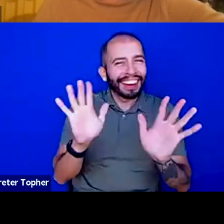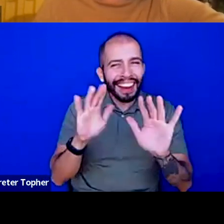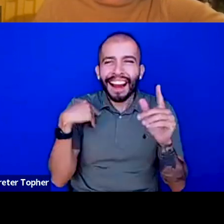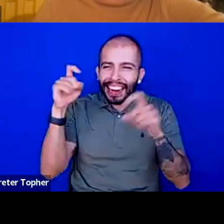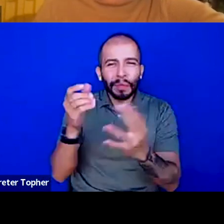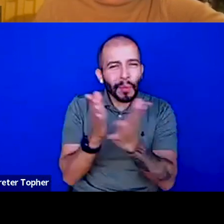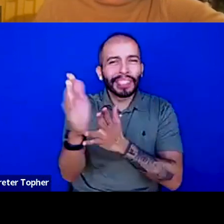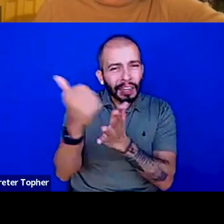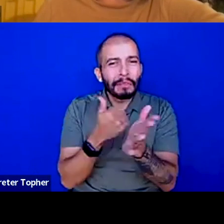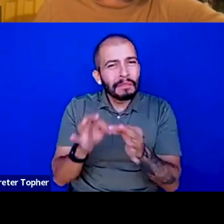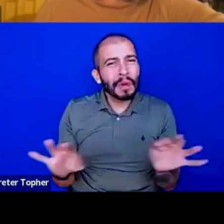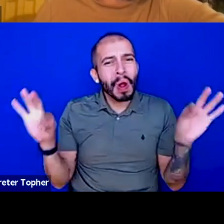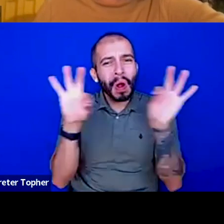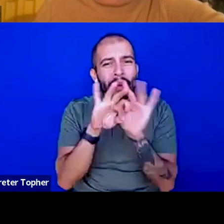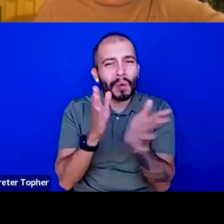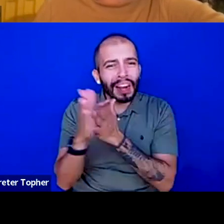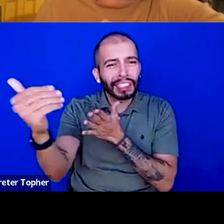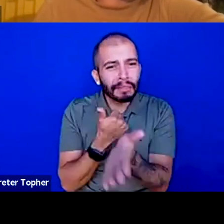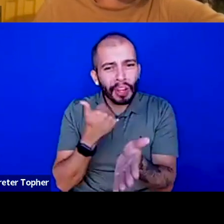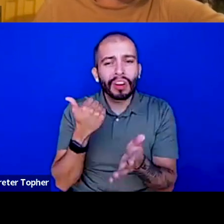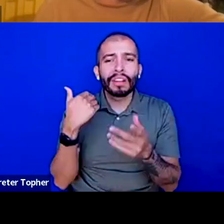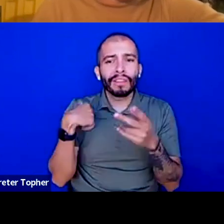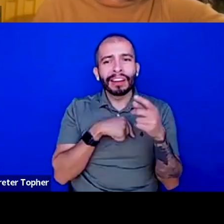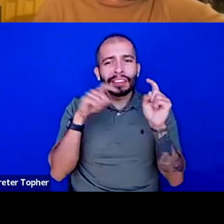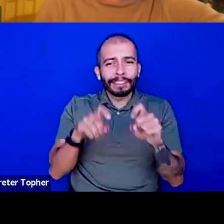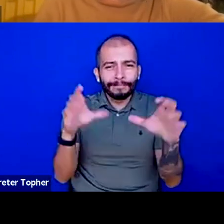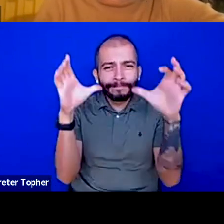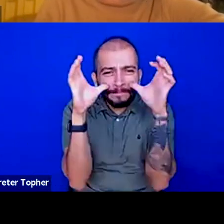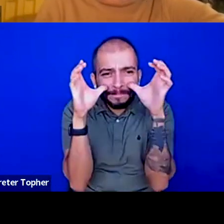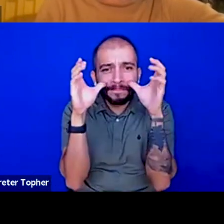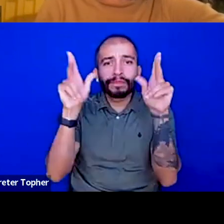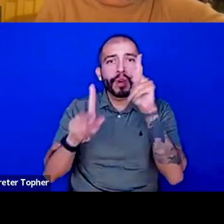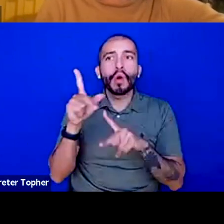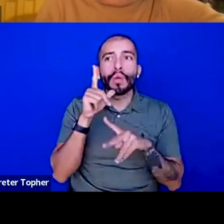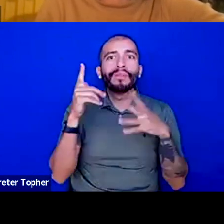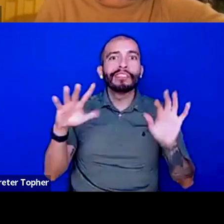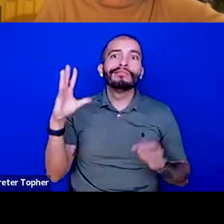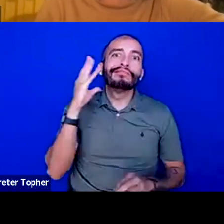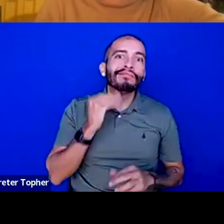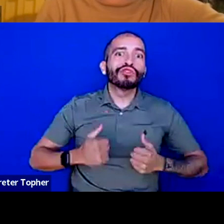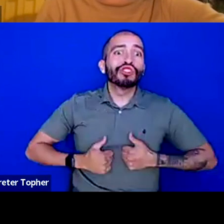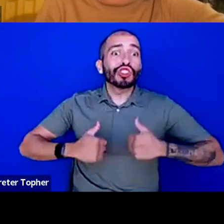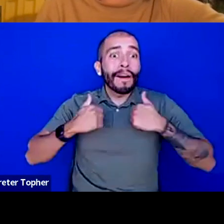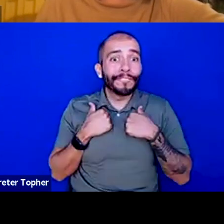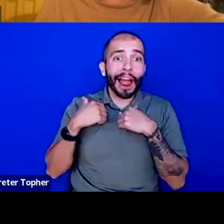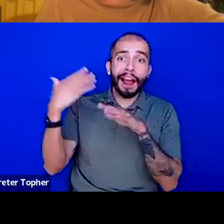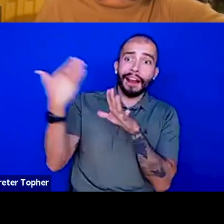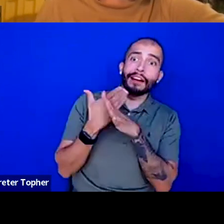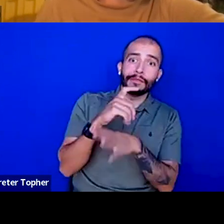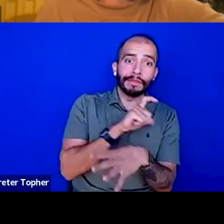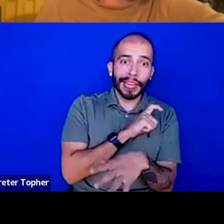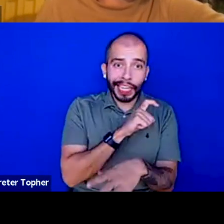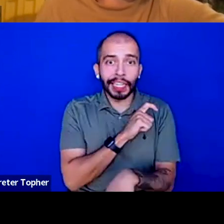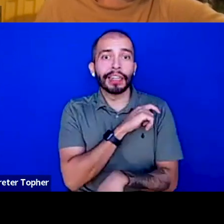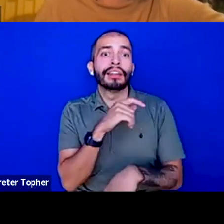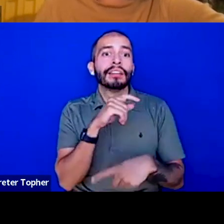what they're saying about what is actually helpful and what is harmful. And we need a definition of safety that is an abolitionist